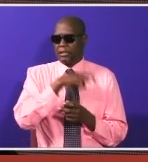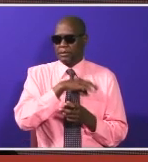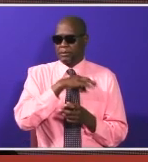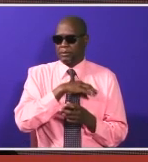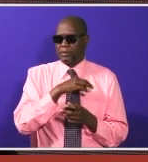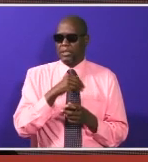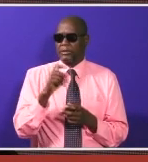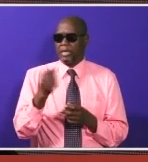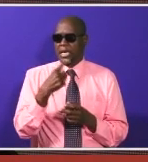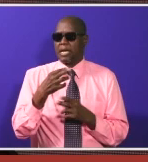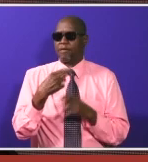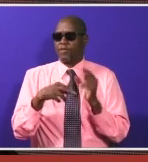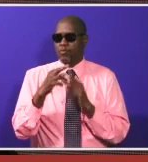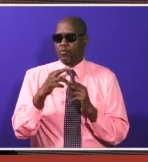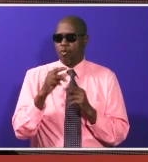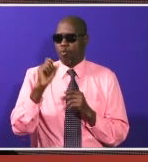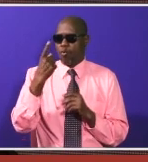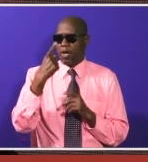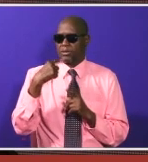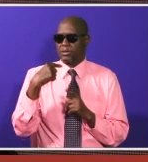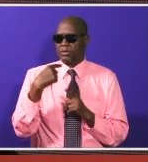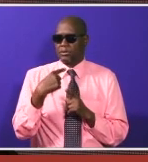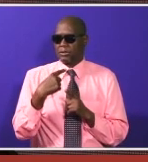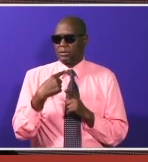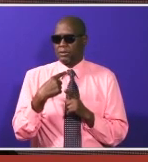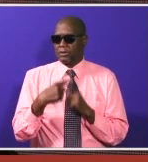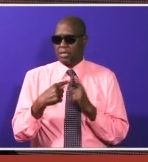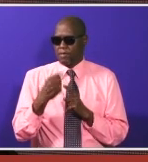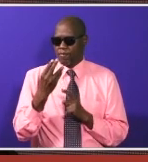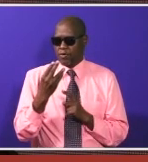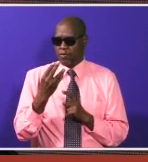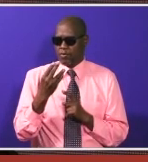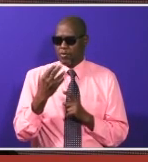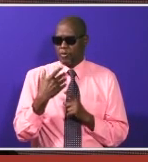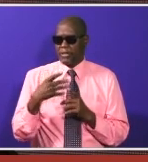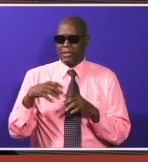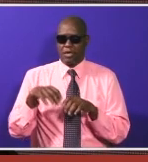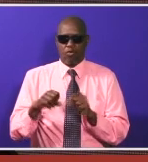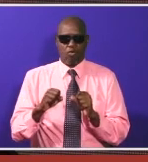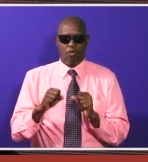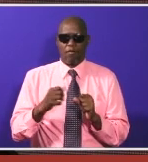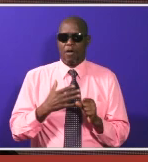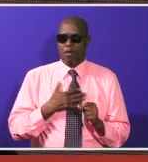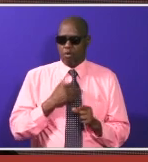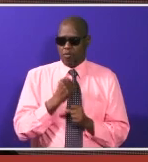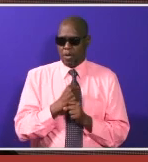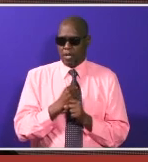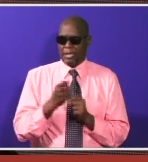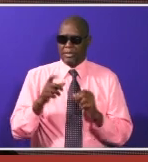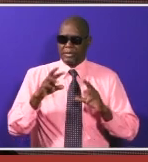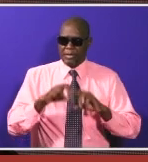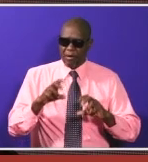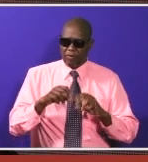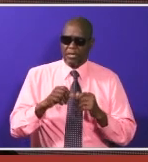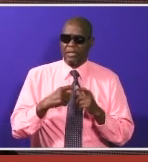every 4 years. This takes a bulk of our work, because by the time you are able to undertake surveys, you are able to sit down, develop